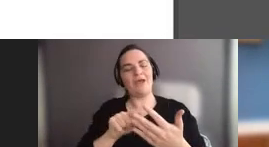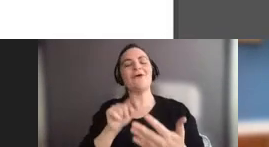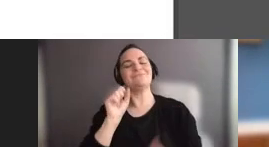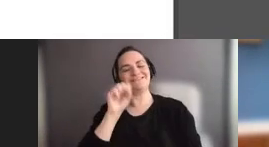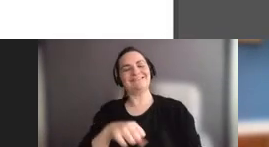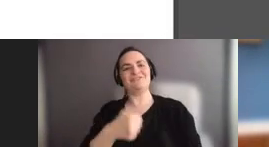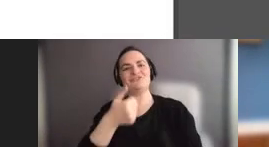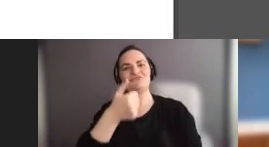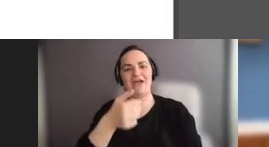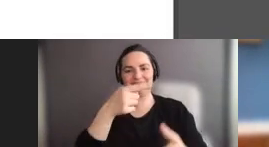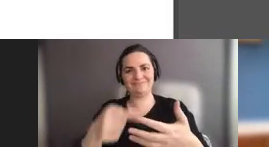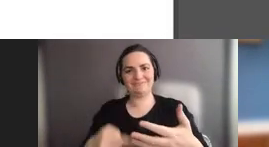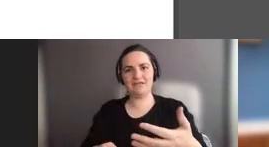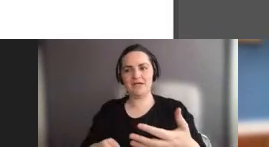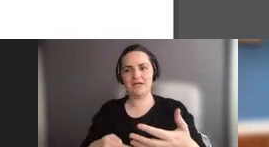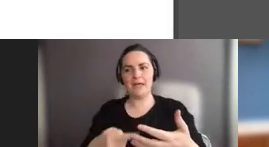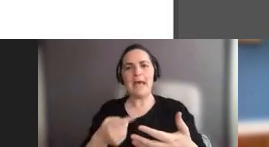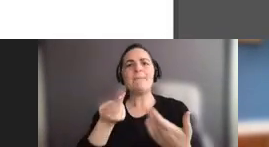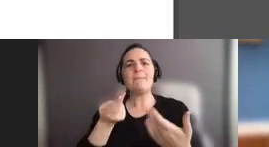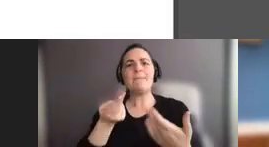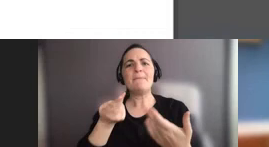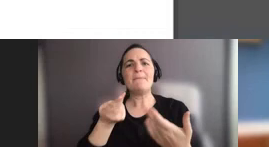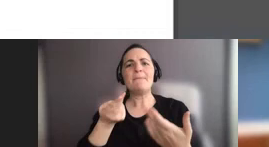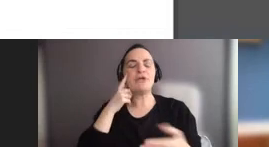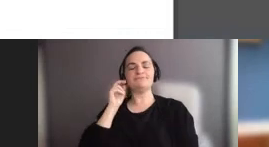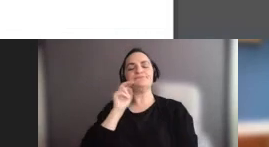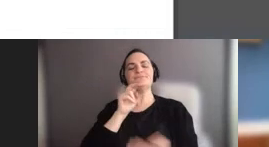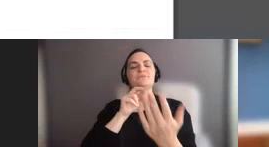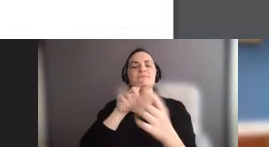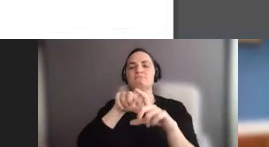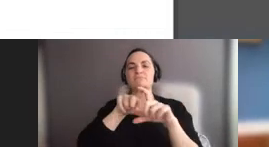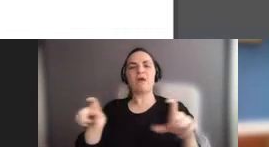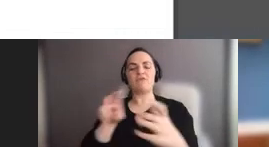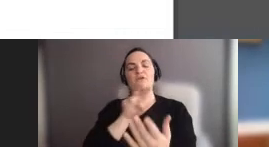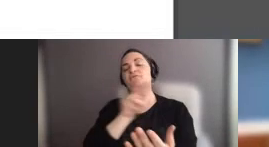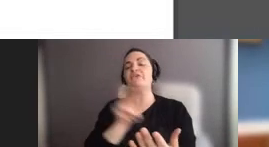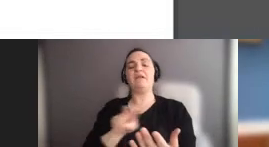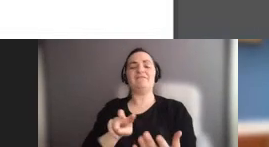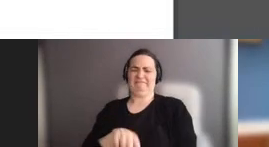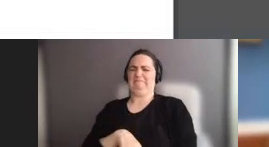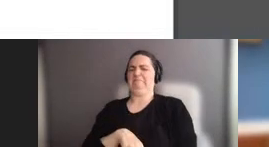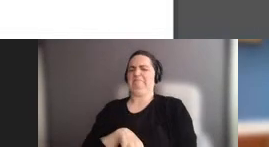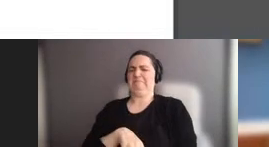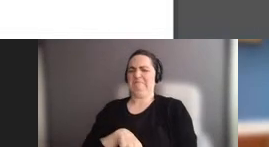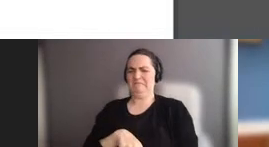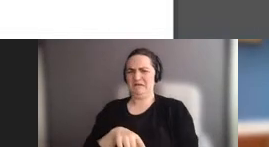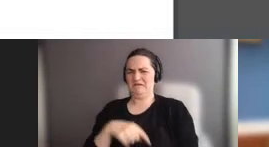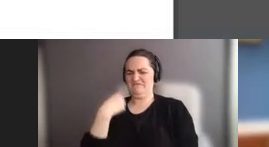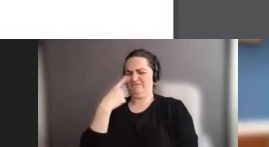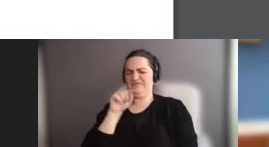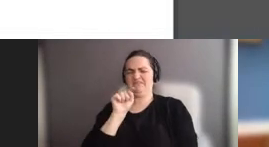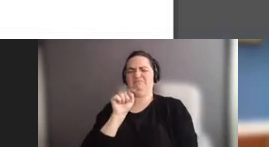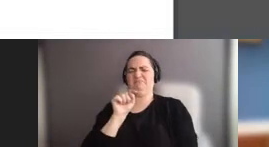succeeding at the level that you'd want them to. So it's important as a teacher to be